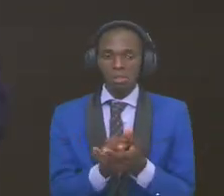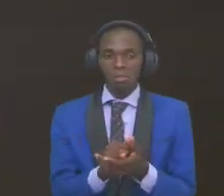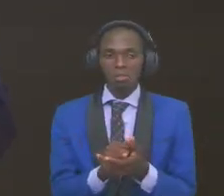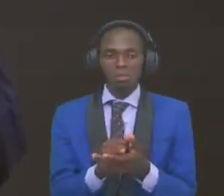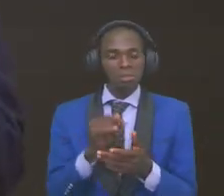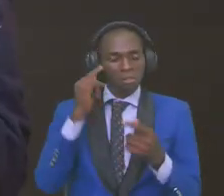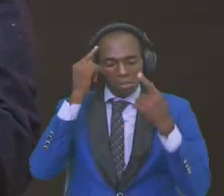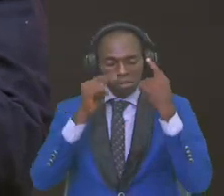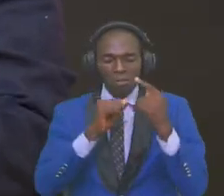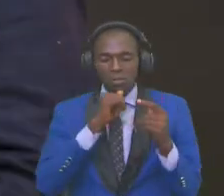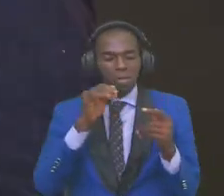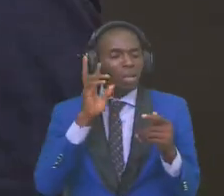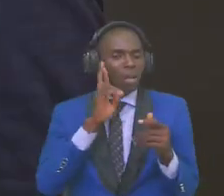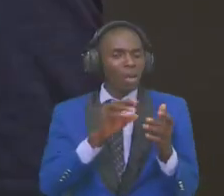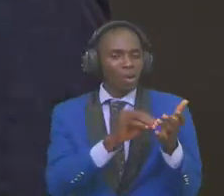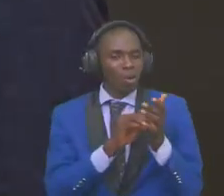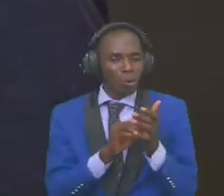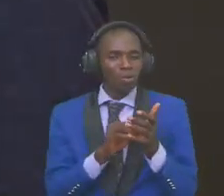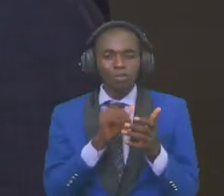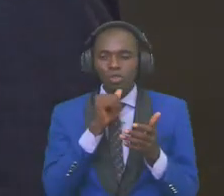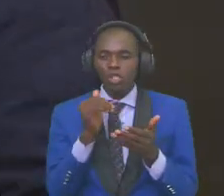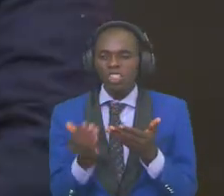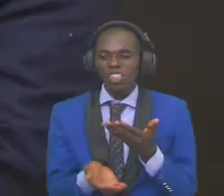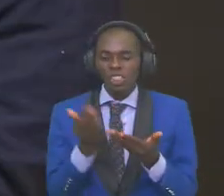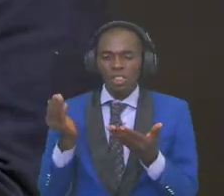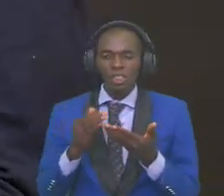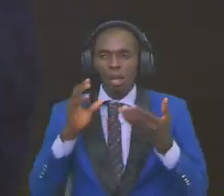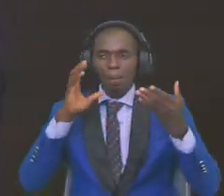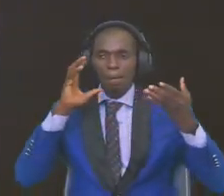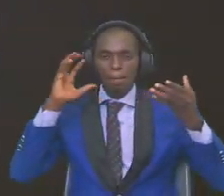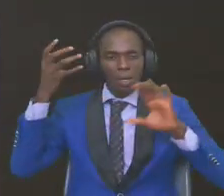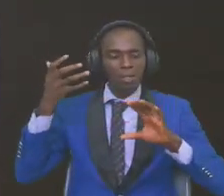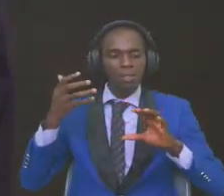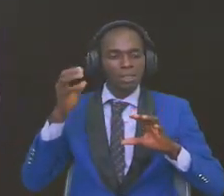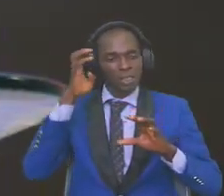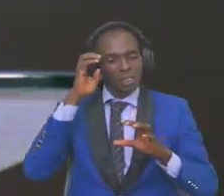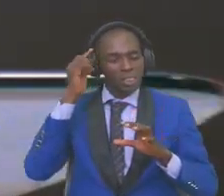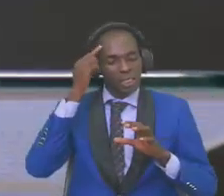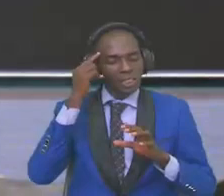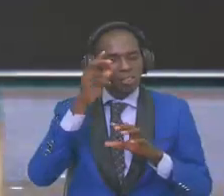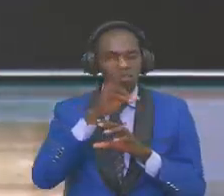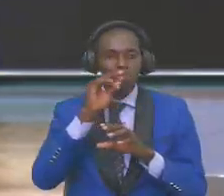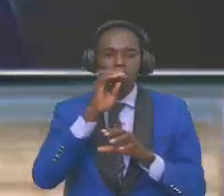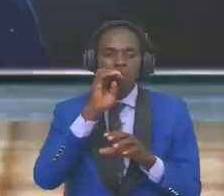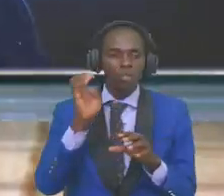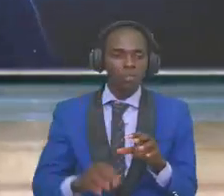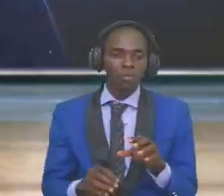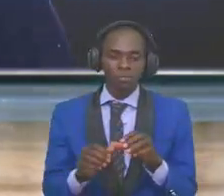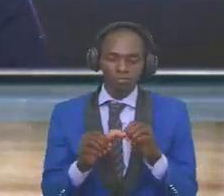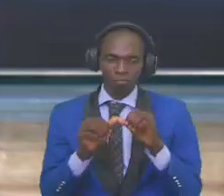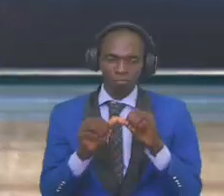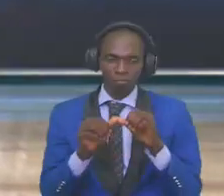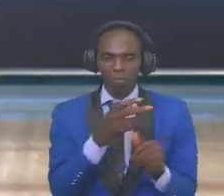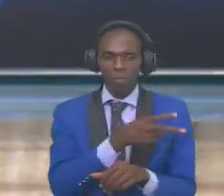own. Is not easily provoked. He thinketh no evil. And then in verse 6,